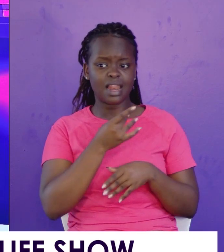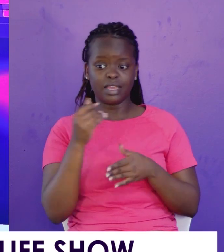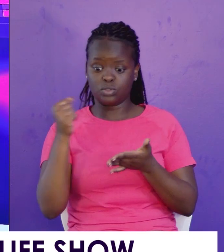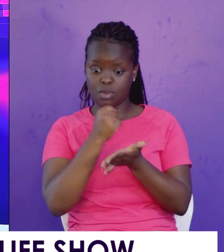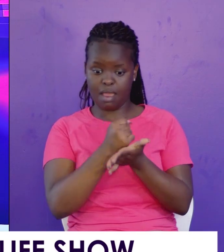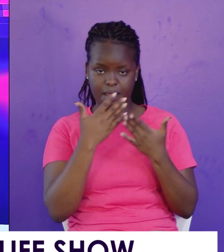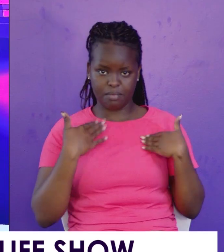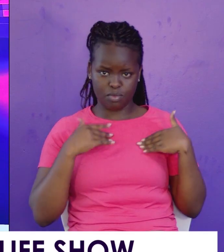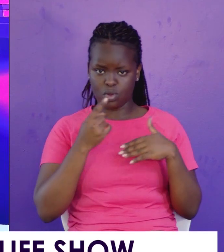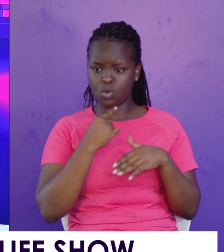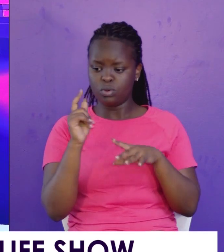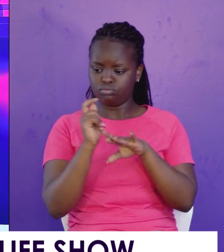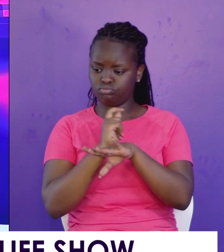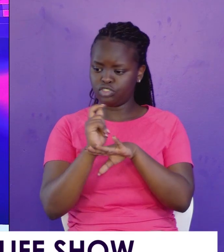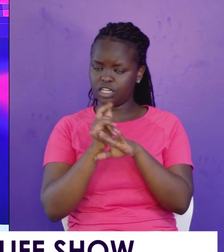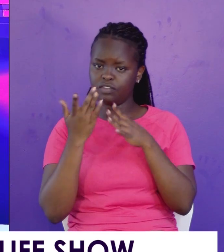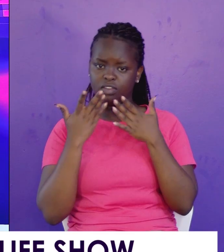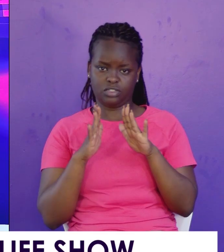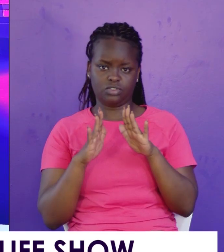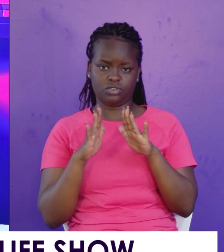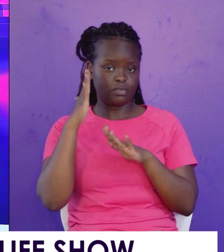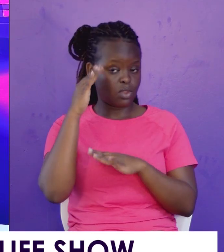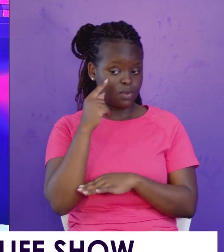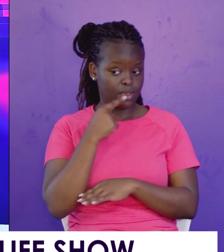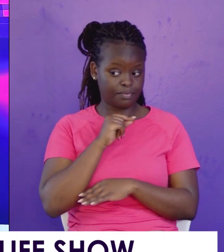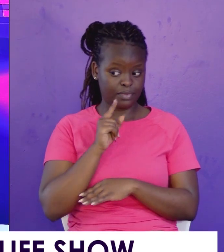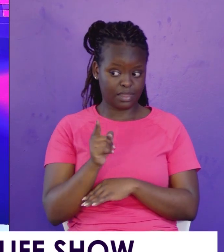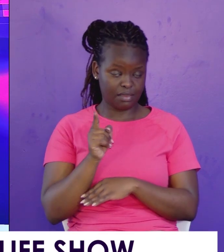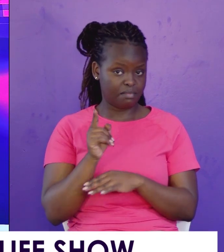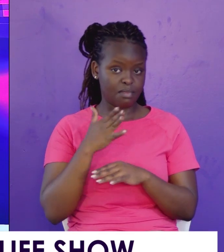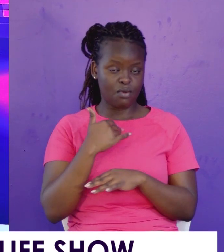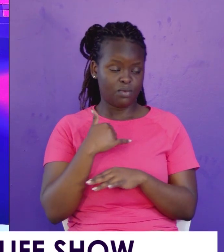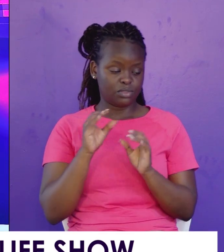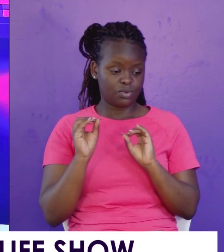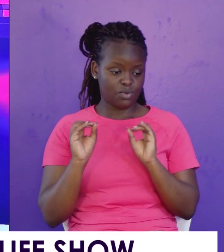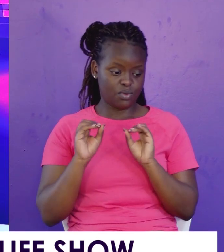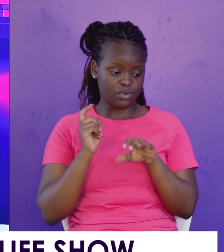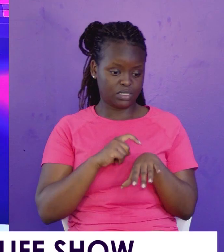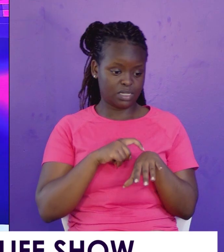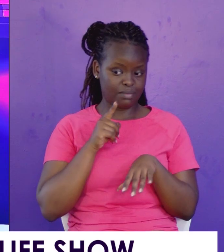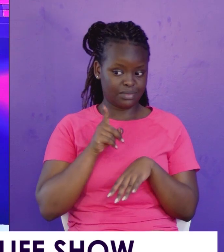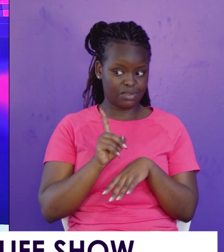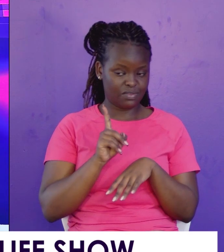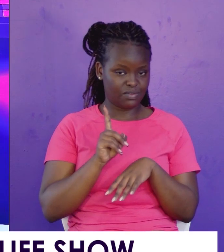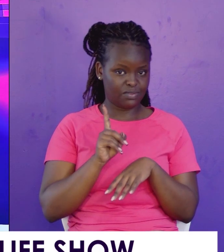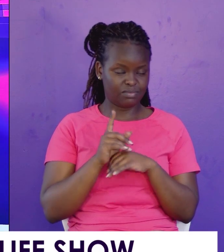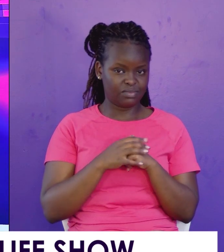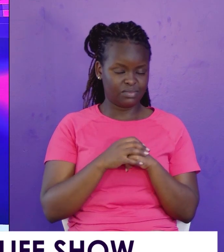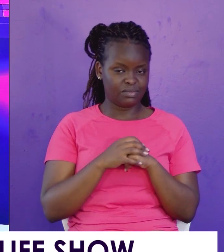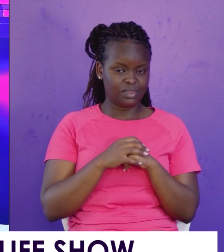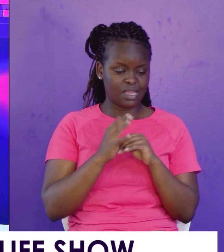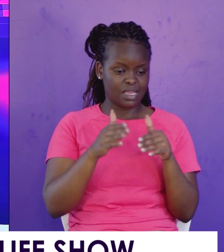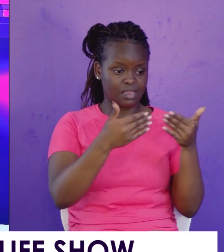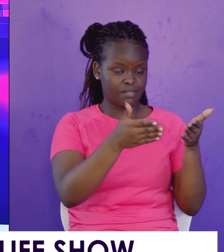who actually are trained. Okay. Because he didn't want, even when he's not as trained as those people, he preferred to give